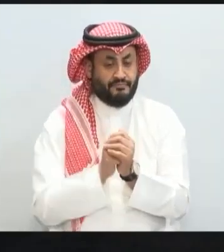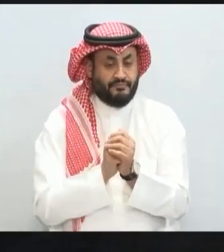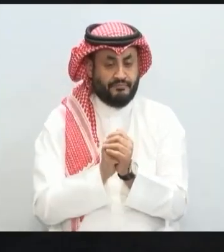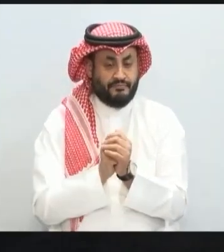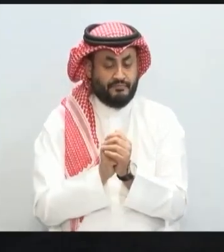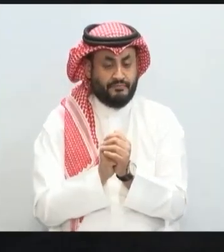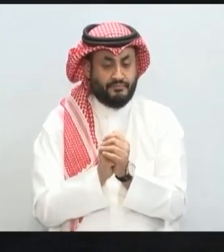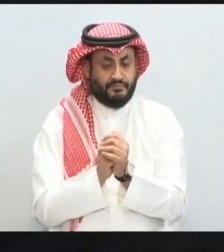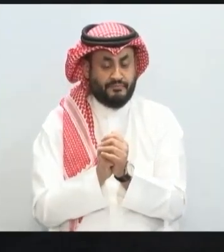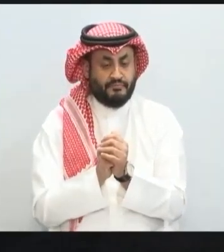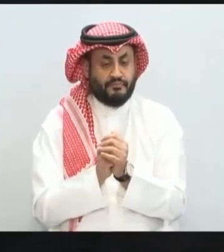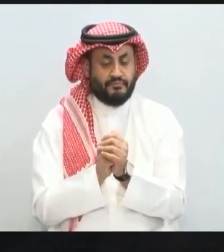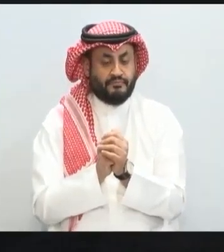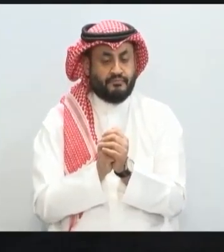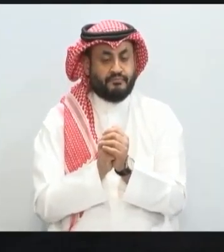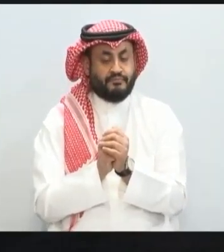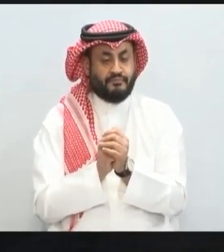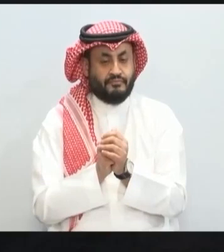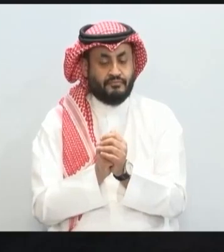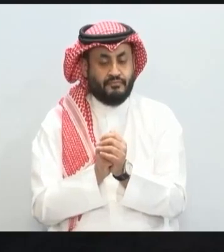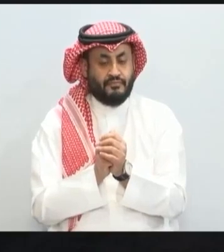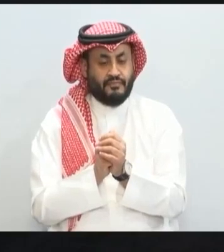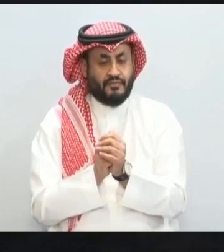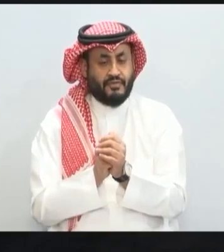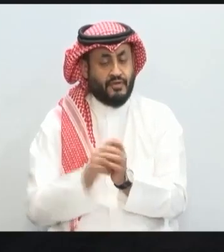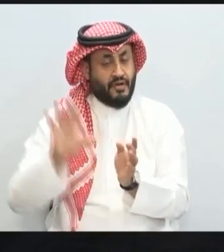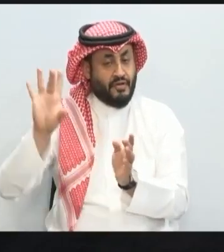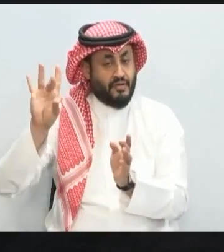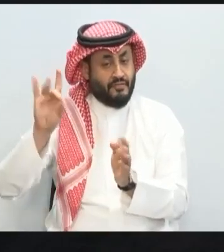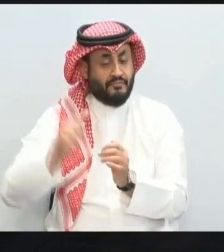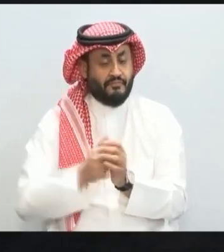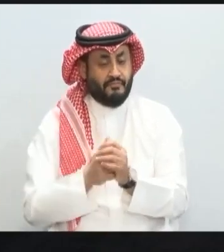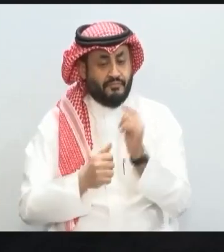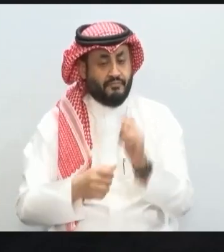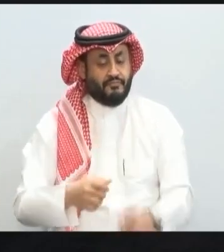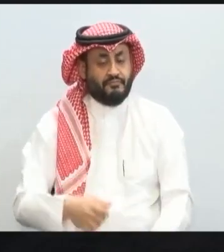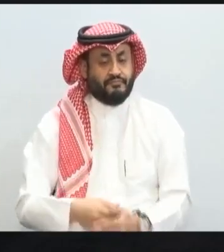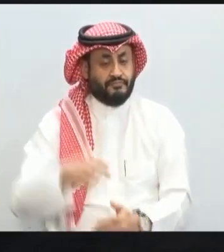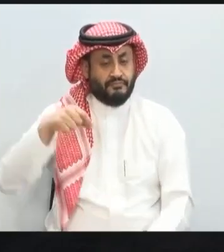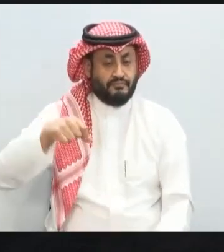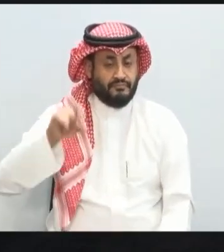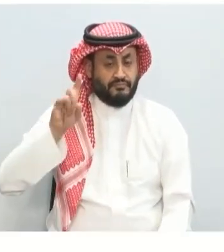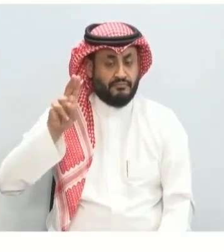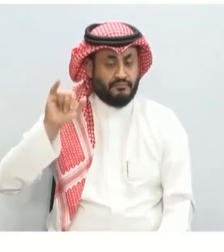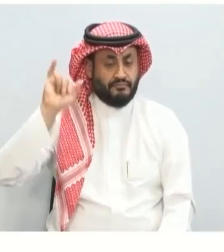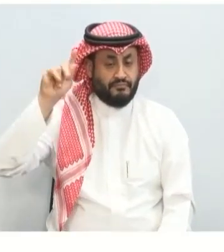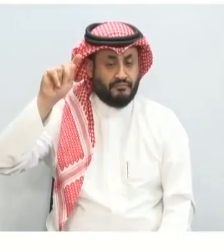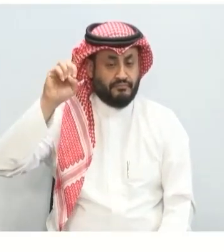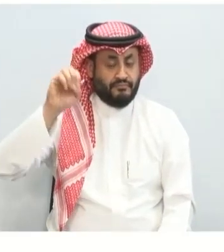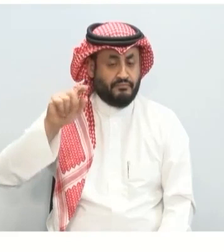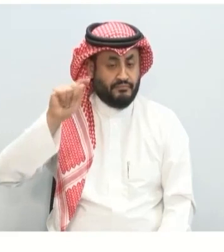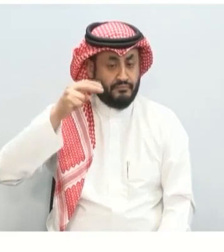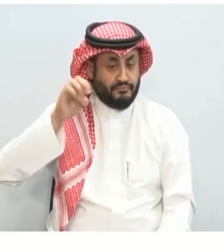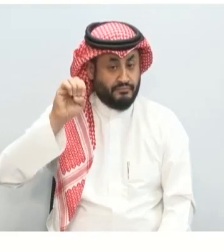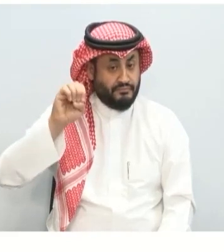player. So quite the something, it means that he is very good at this thing.